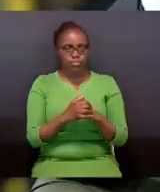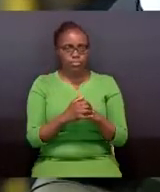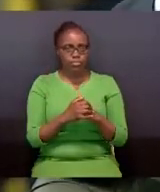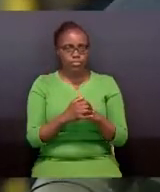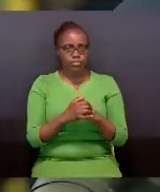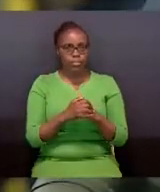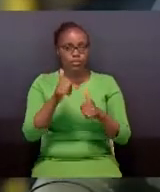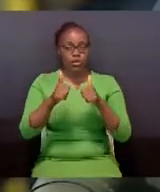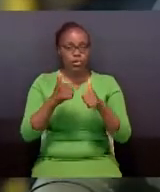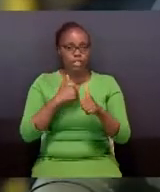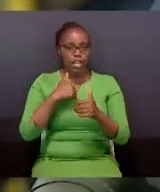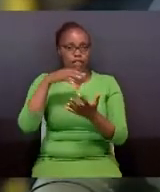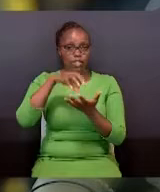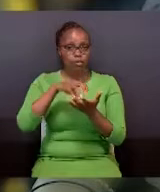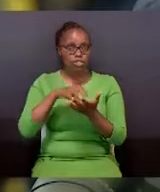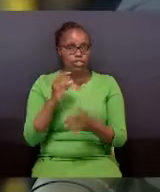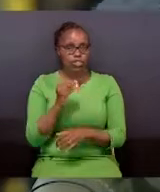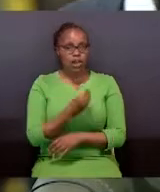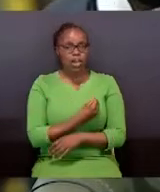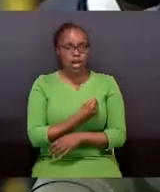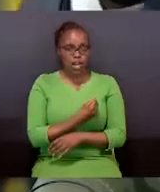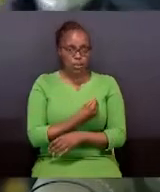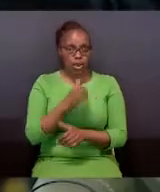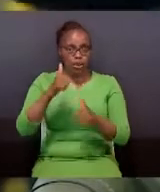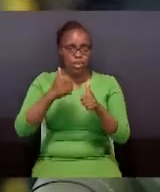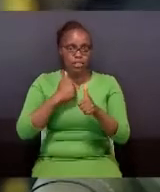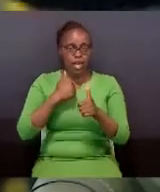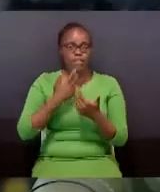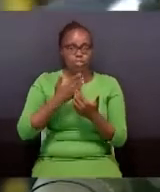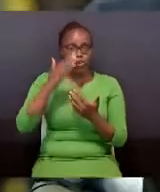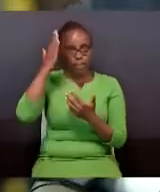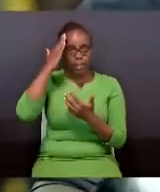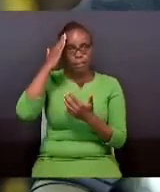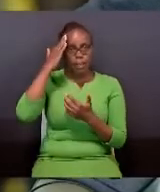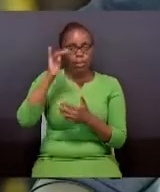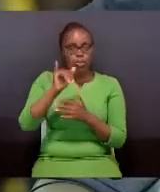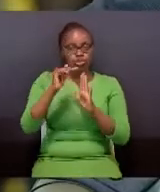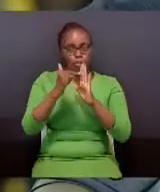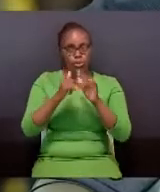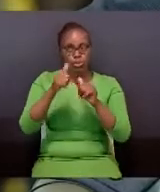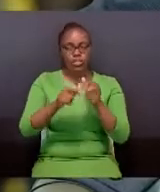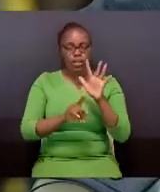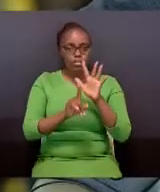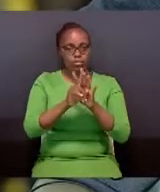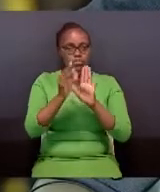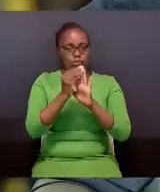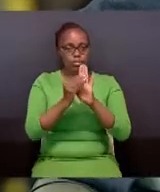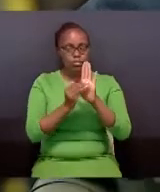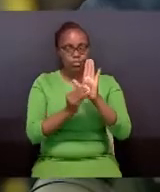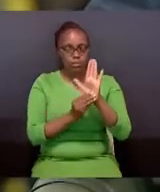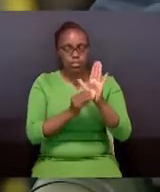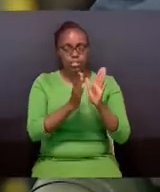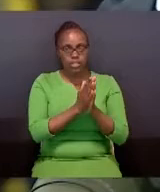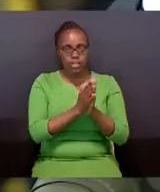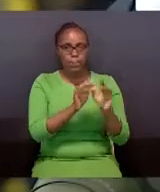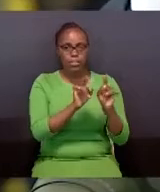articulate our positions, taking into consideration those points she has raised, whether it